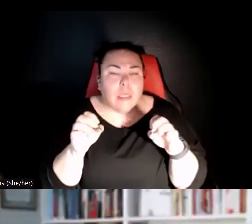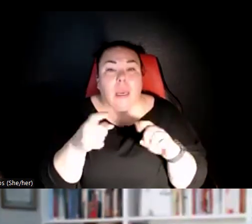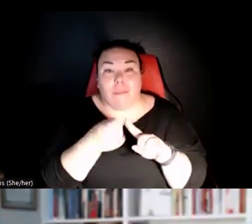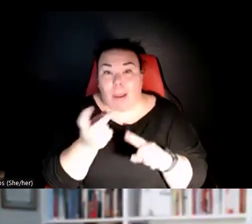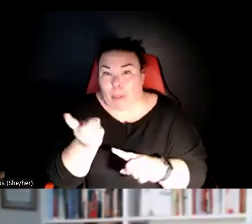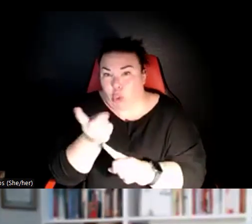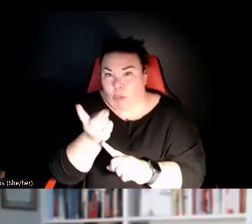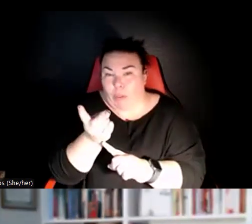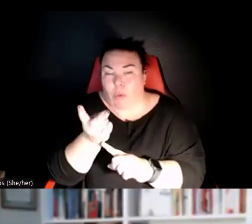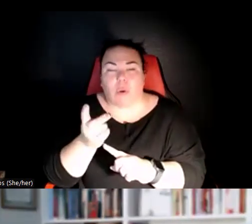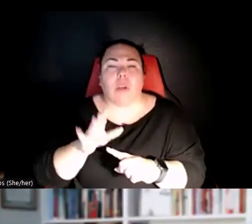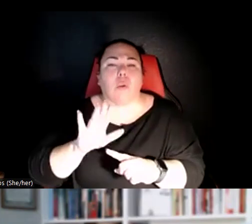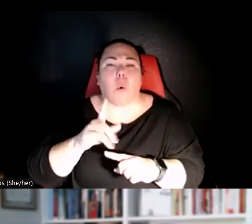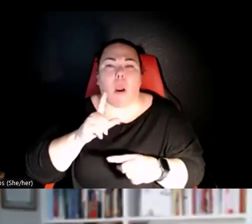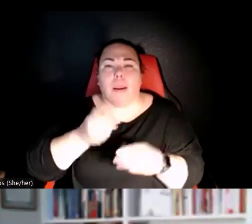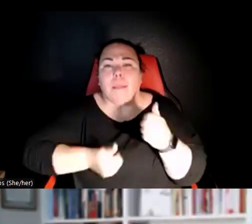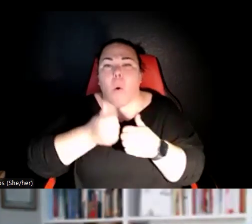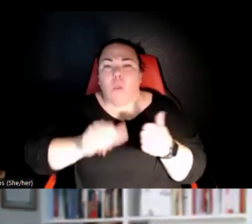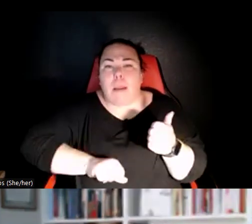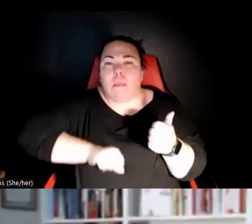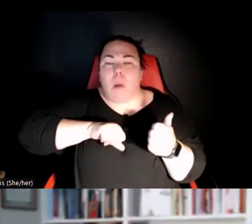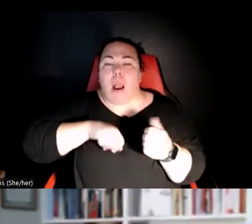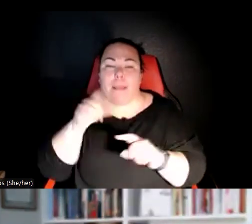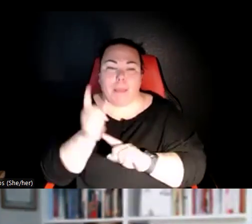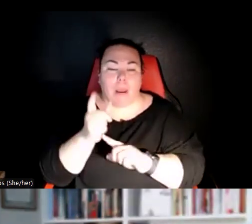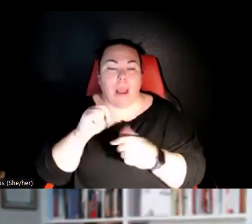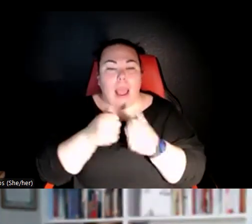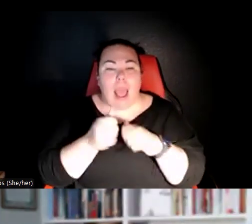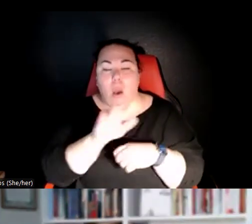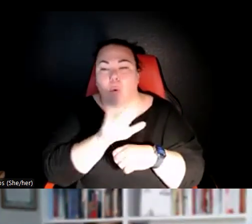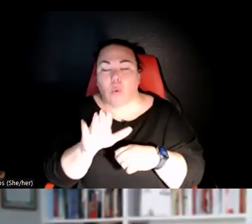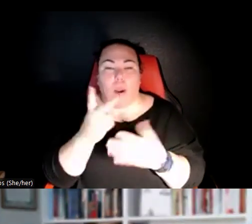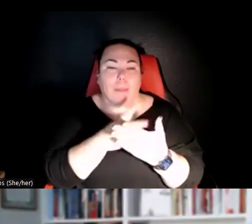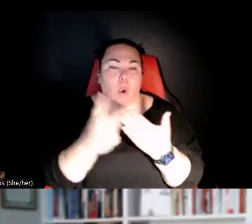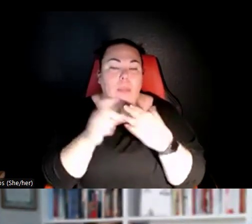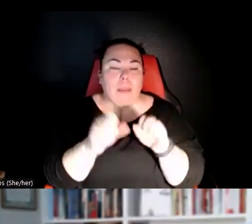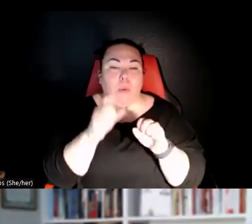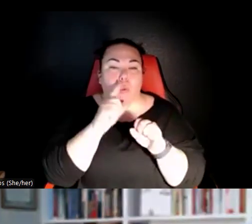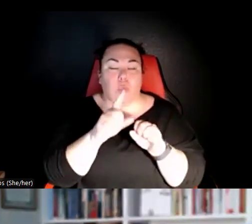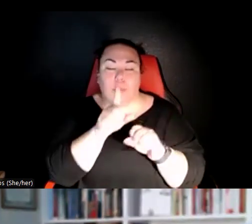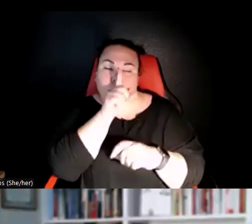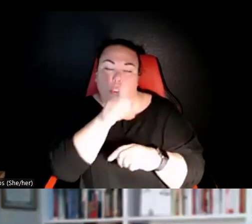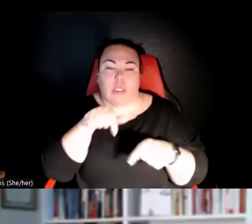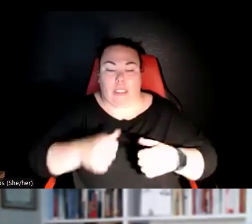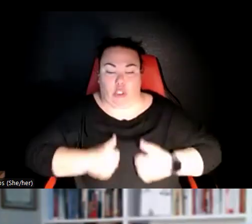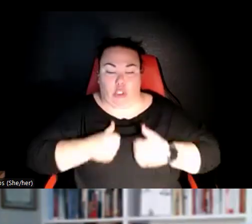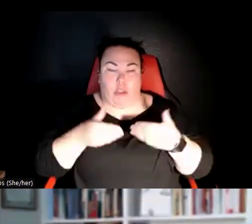when you think about how your program was able to make sure that survivor health needs were being